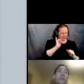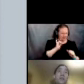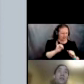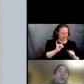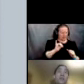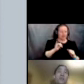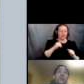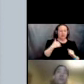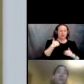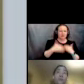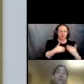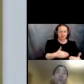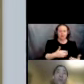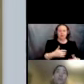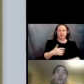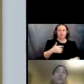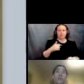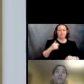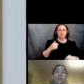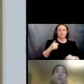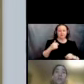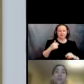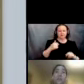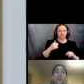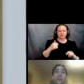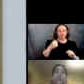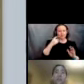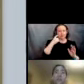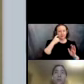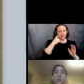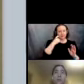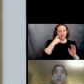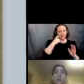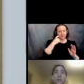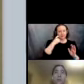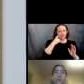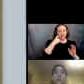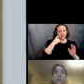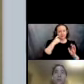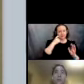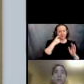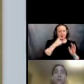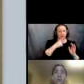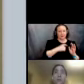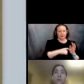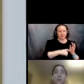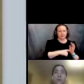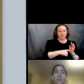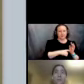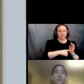And realizing so much of what needs to be